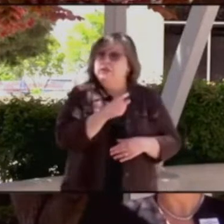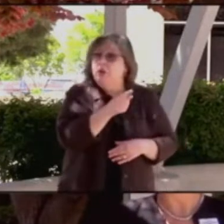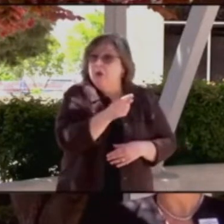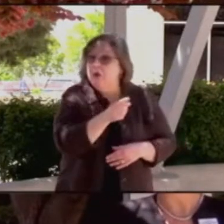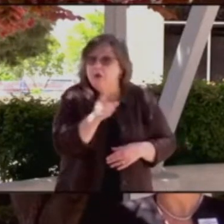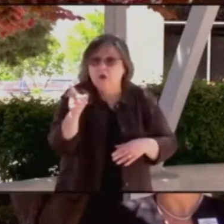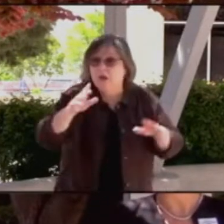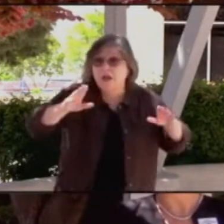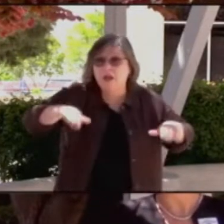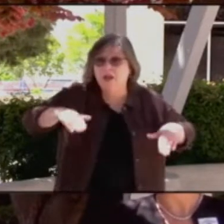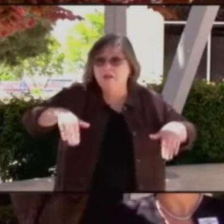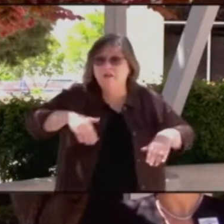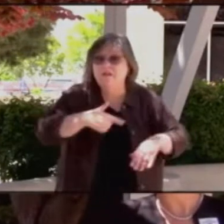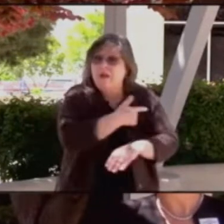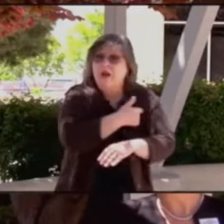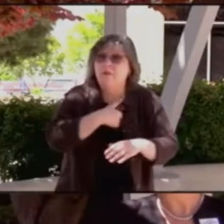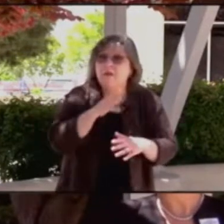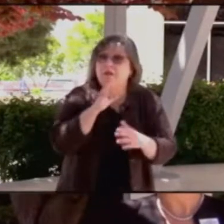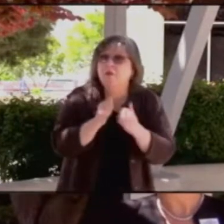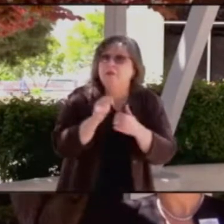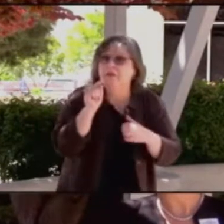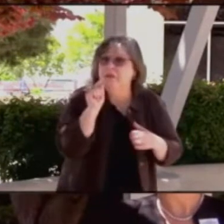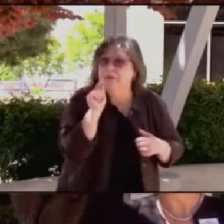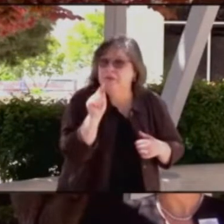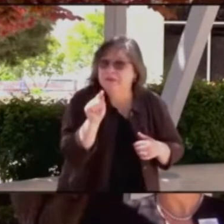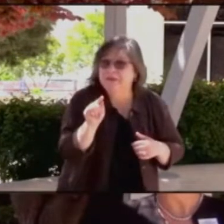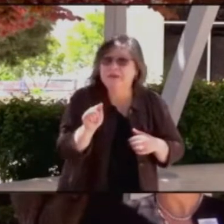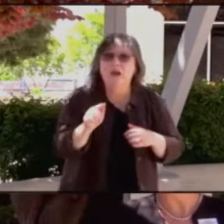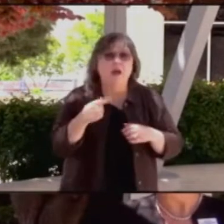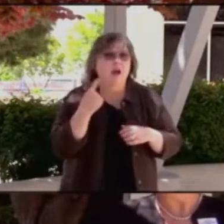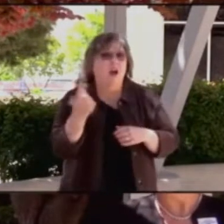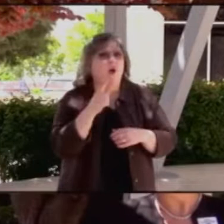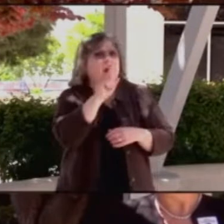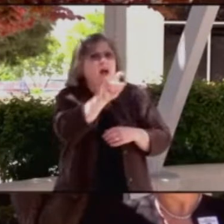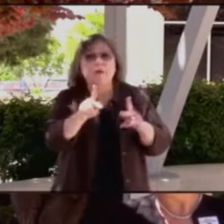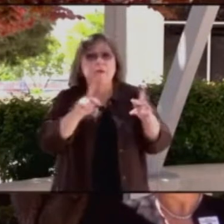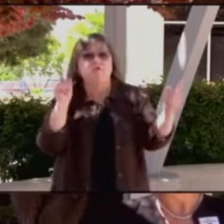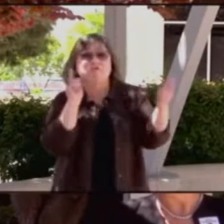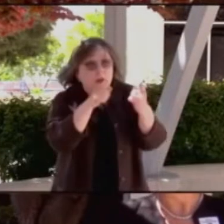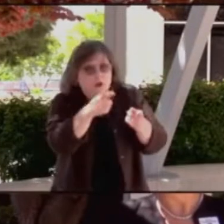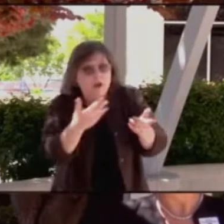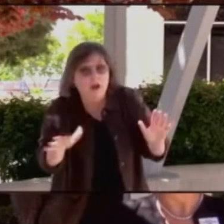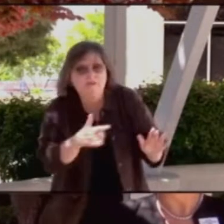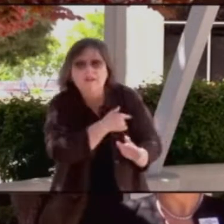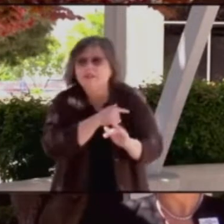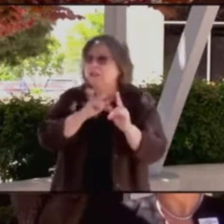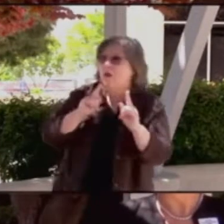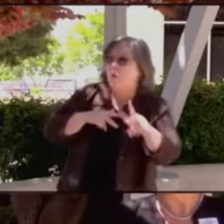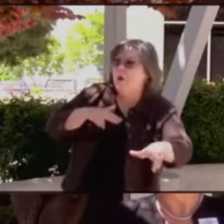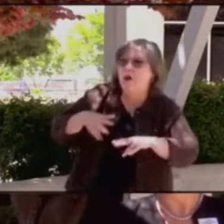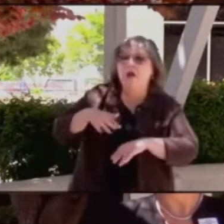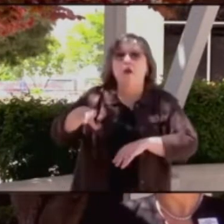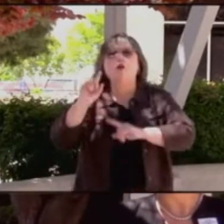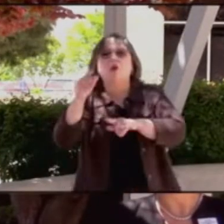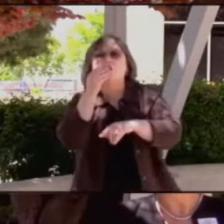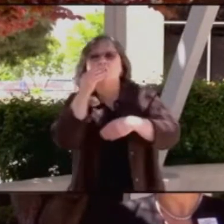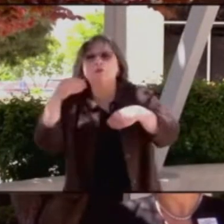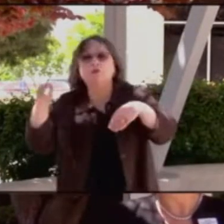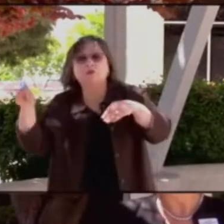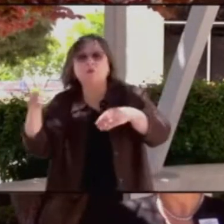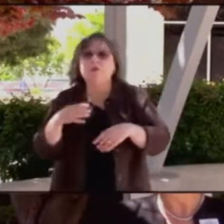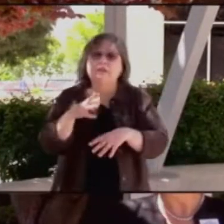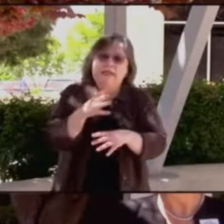I encounter these days. On Zoom, on the phone, walking in the neighborhood or on the trail, picking up groceries or pet